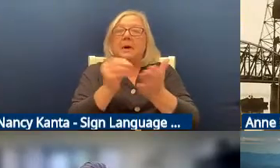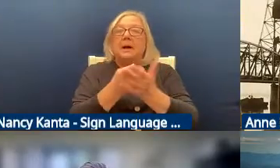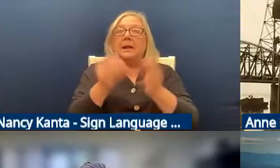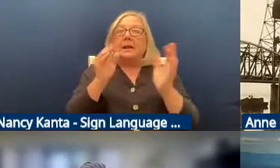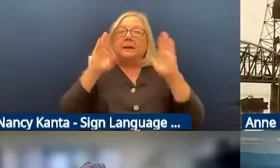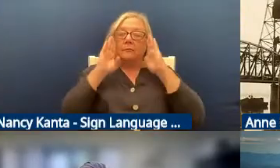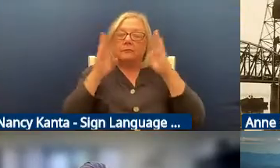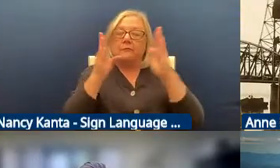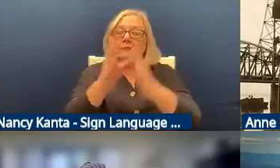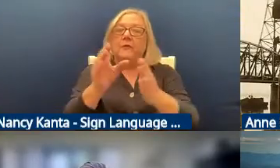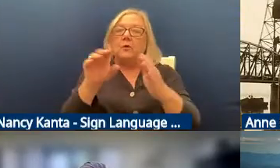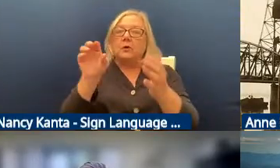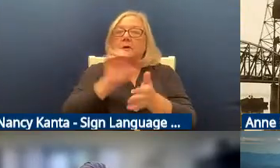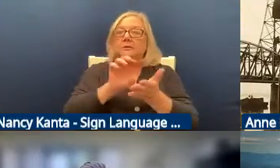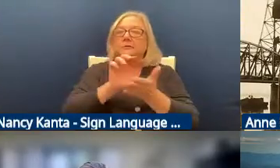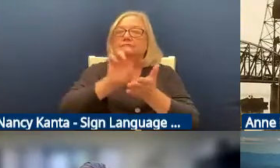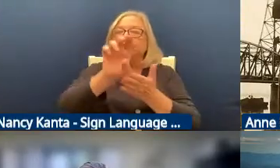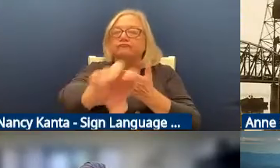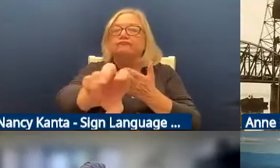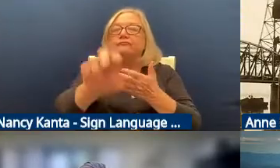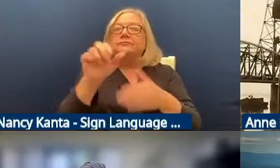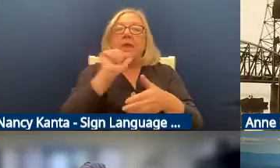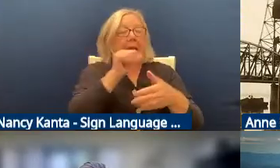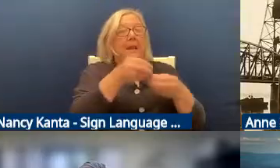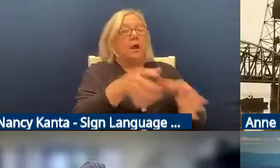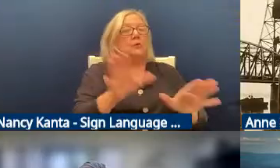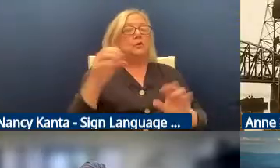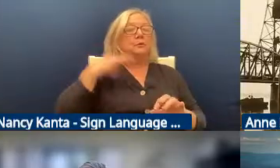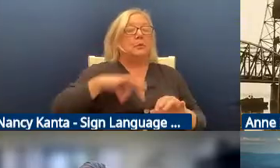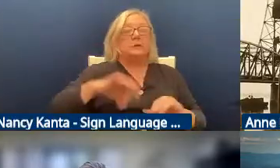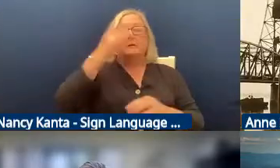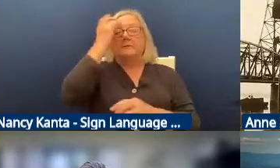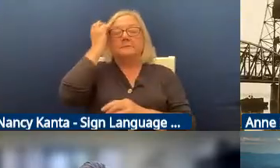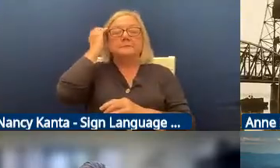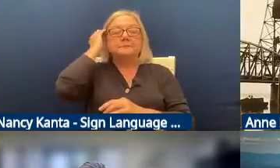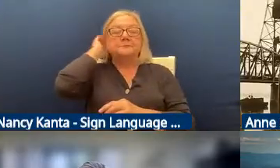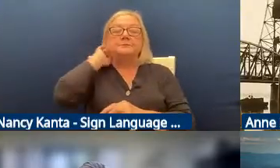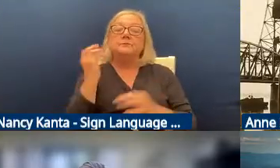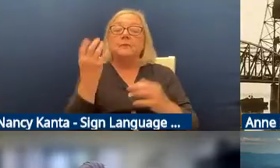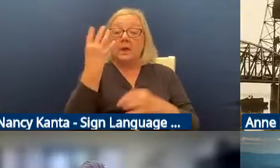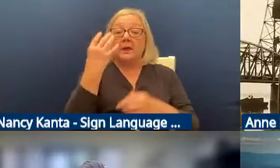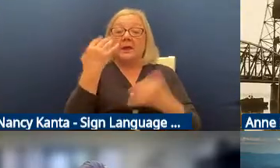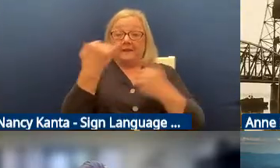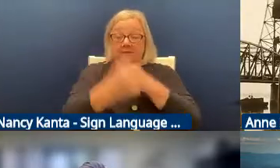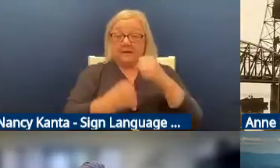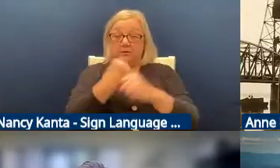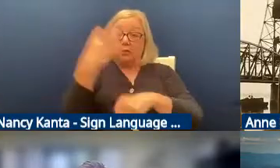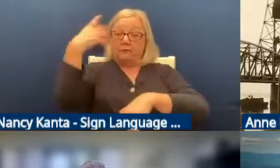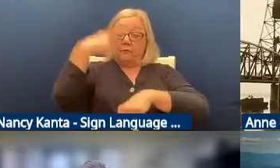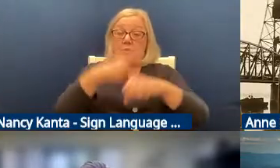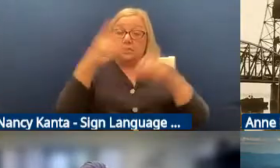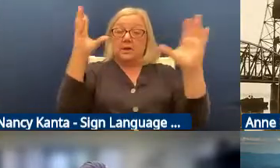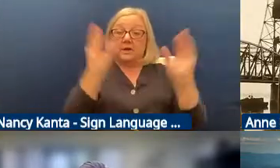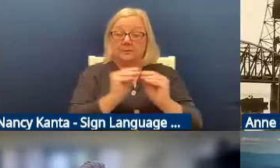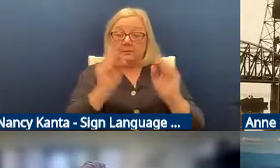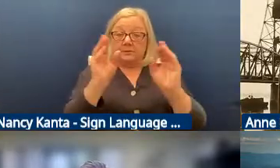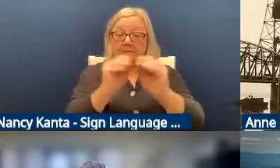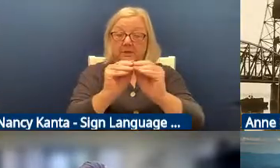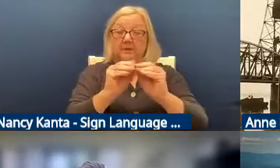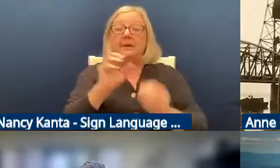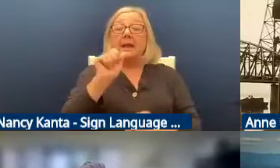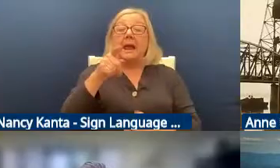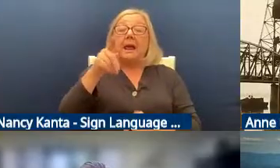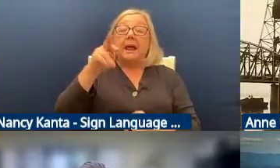any of the benefits. We've met 4 times this year. In April, we heard from the Oregon and